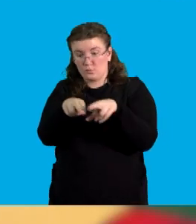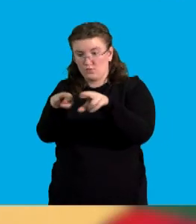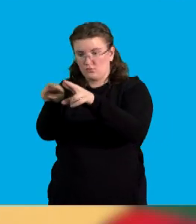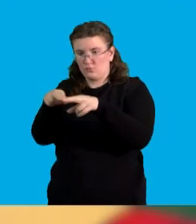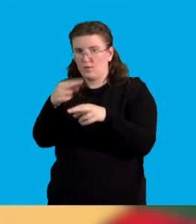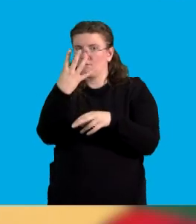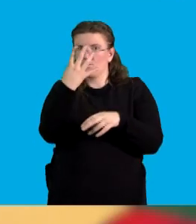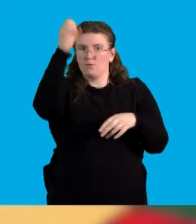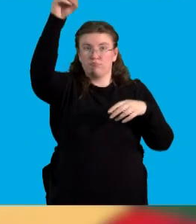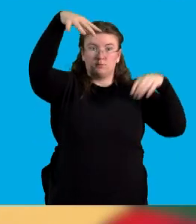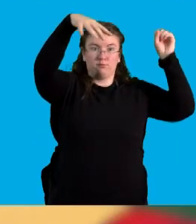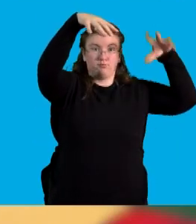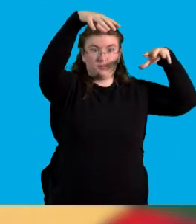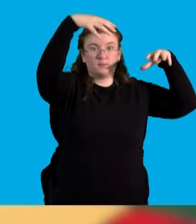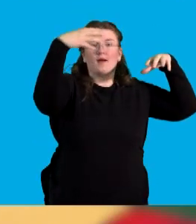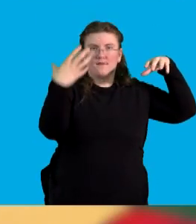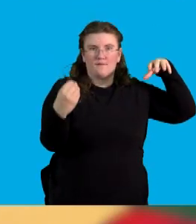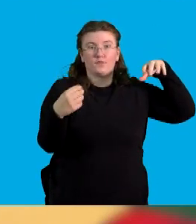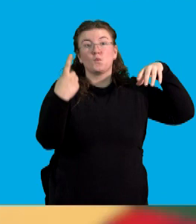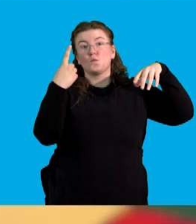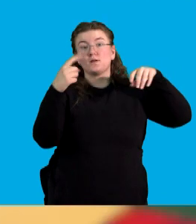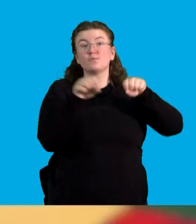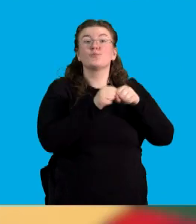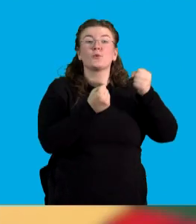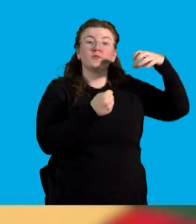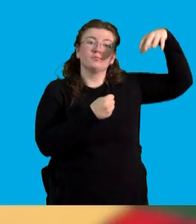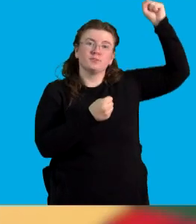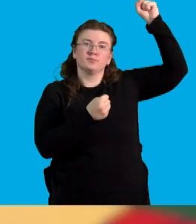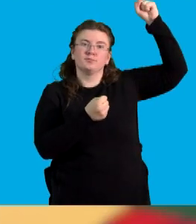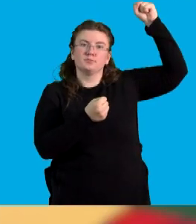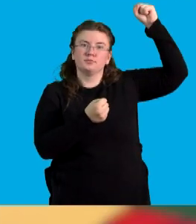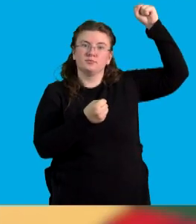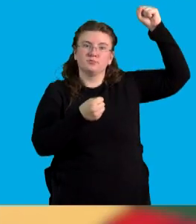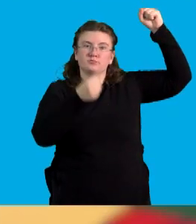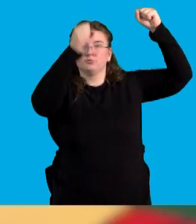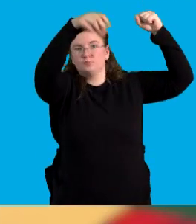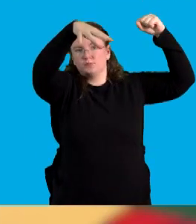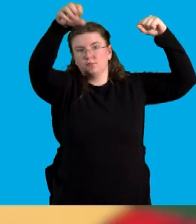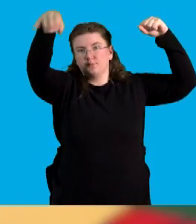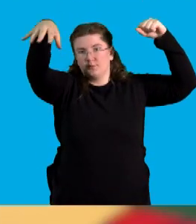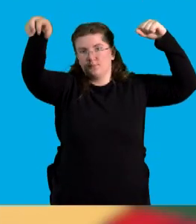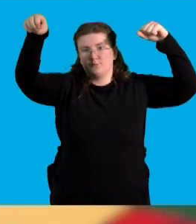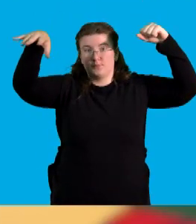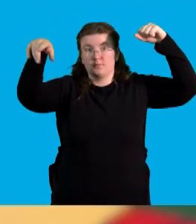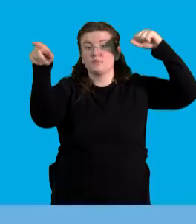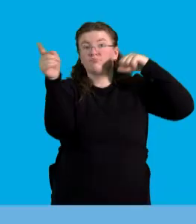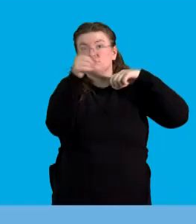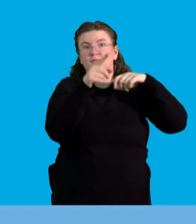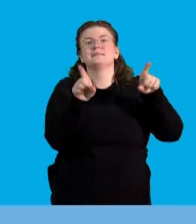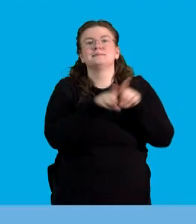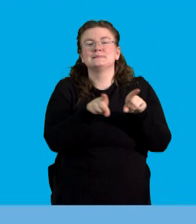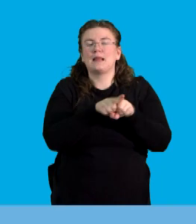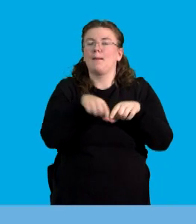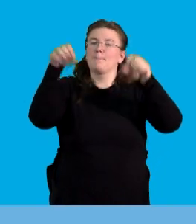when one of them is switched off, or rather if one of them breaks, each of those light bulbs is still going to have the same